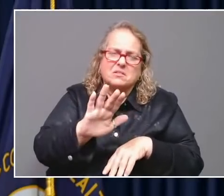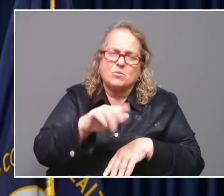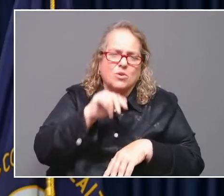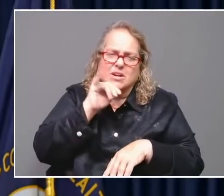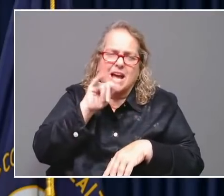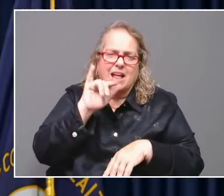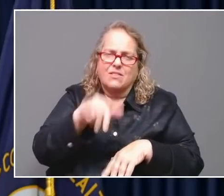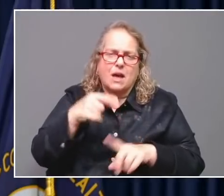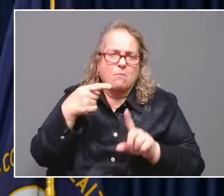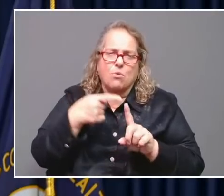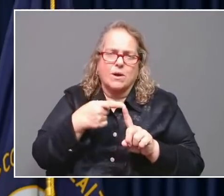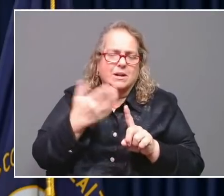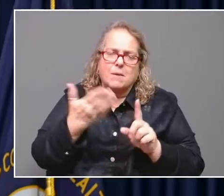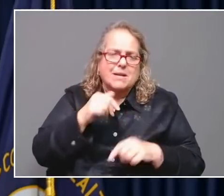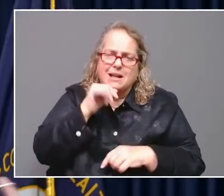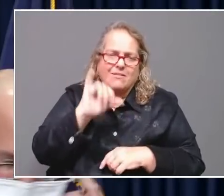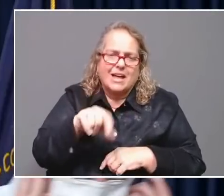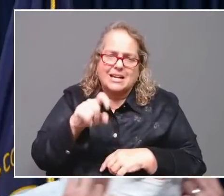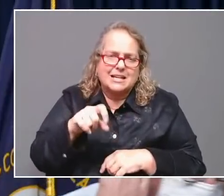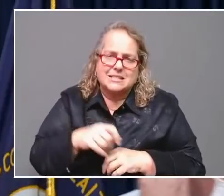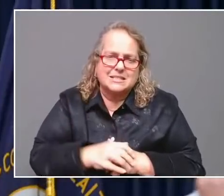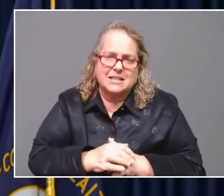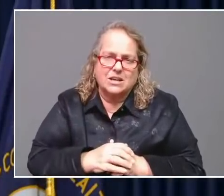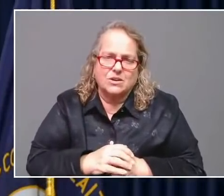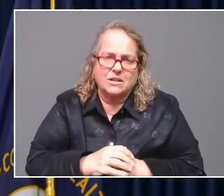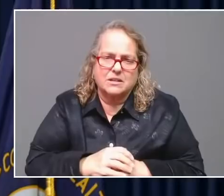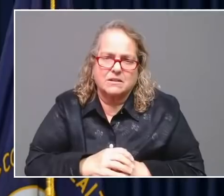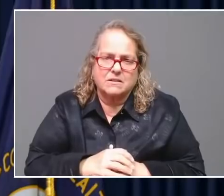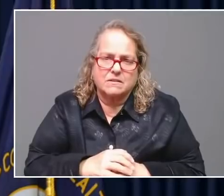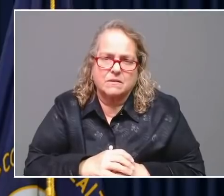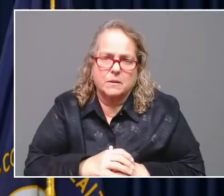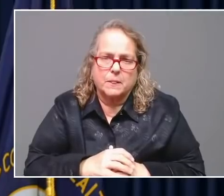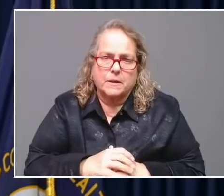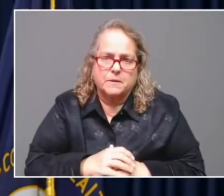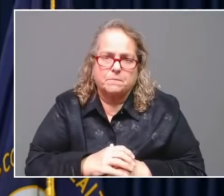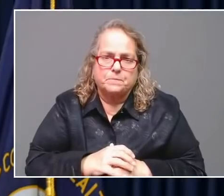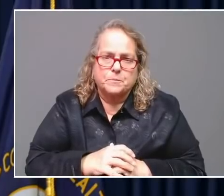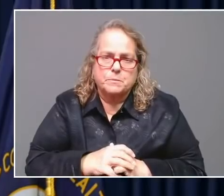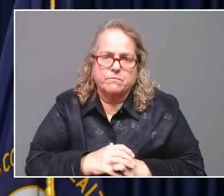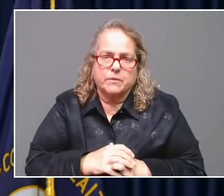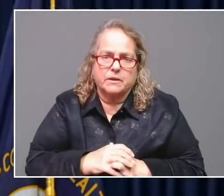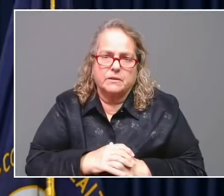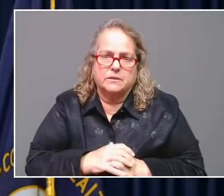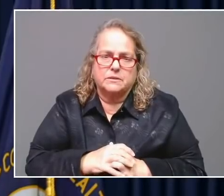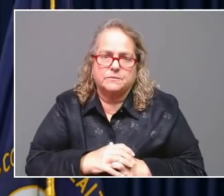not be that necessary. Next, we got Chelsea Jones. You want Dr. Stepp?